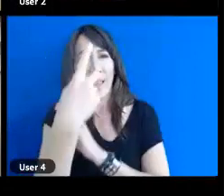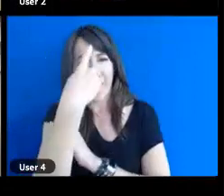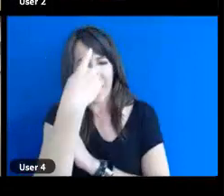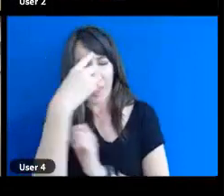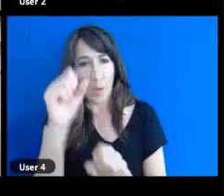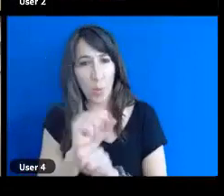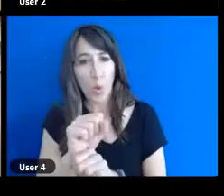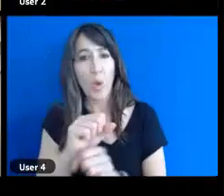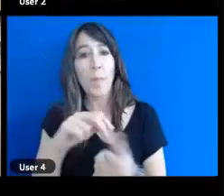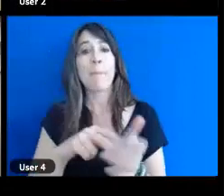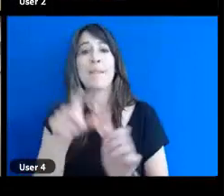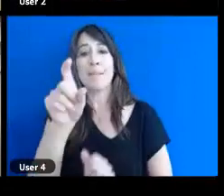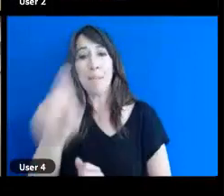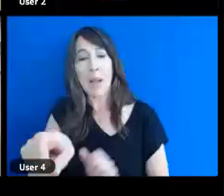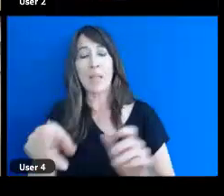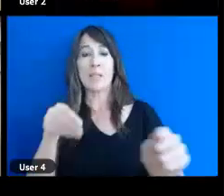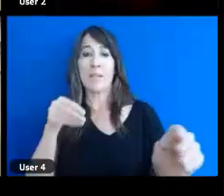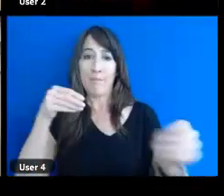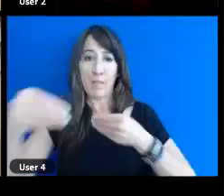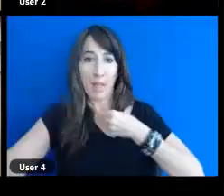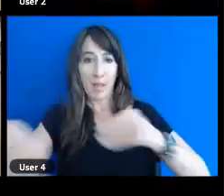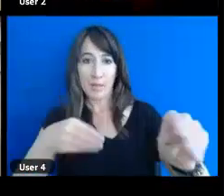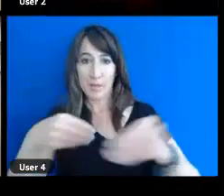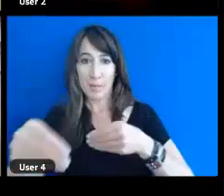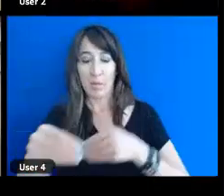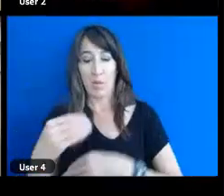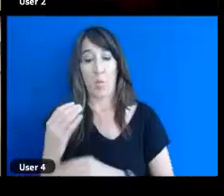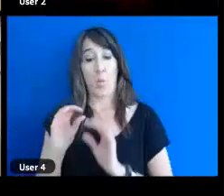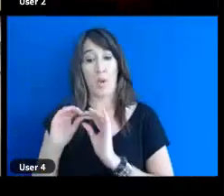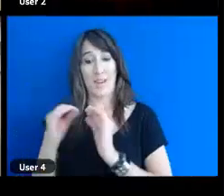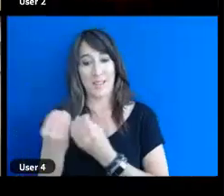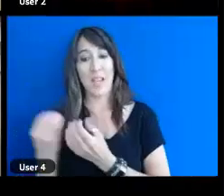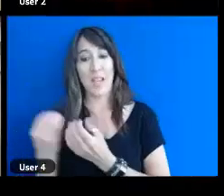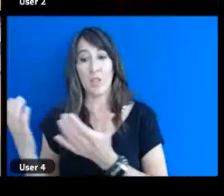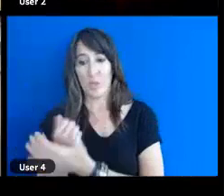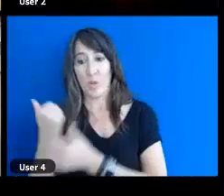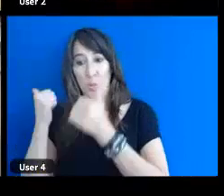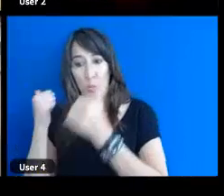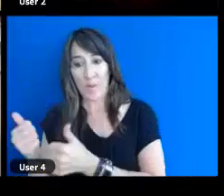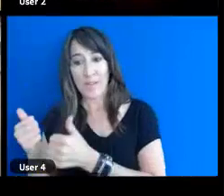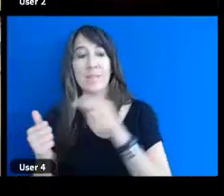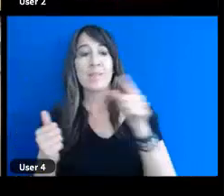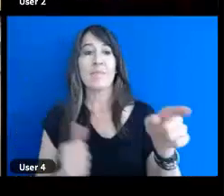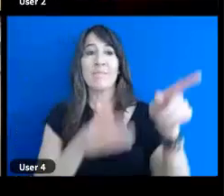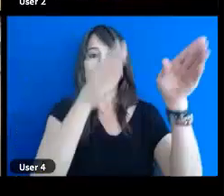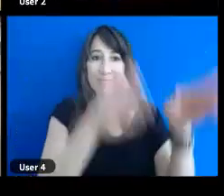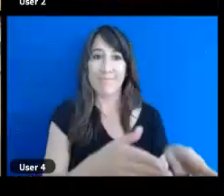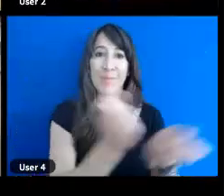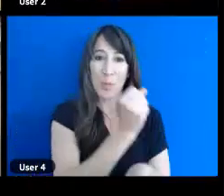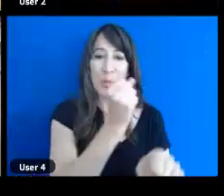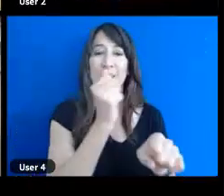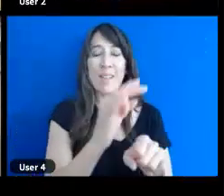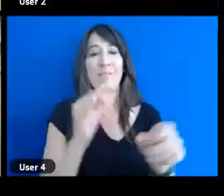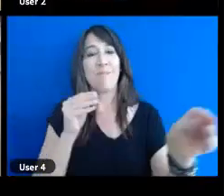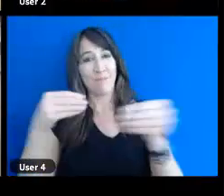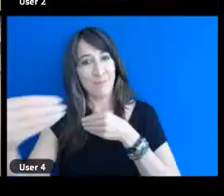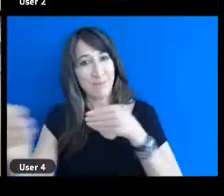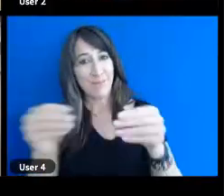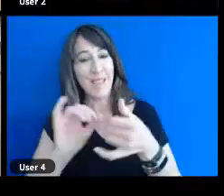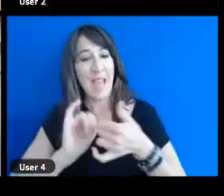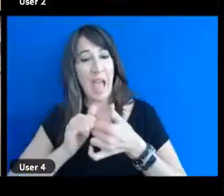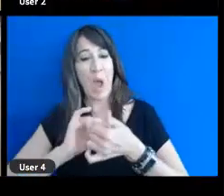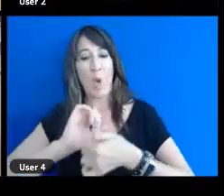going forward. When you're rethinking work, being flexible is key. And it can be a real win for both the organization and